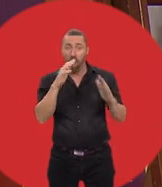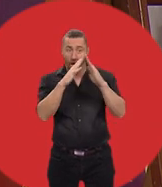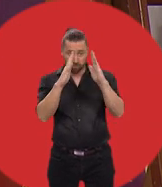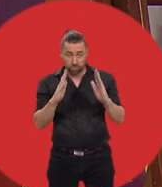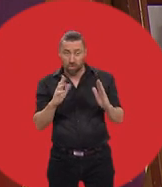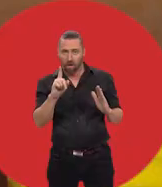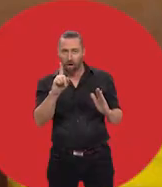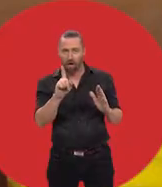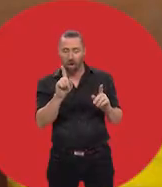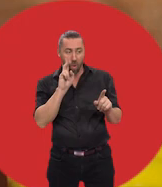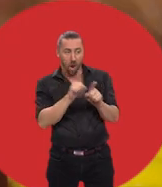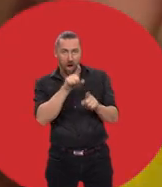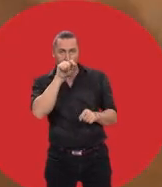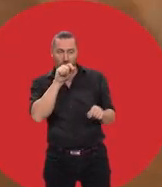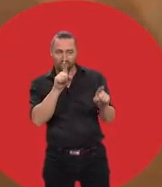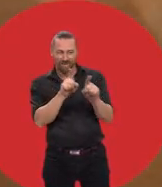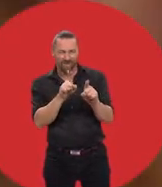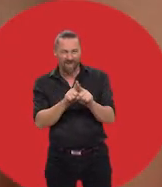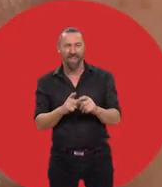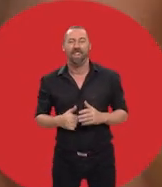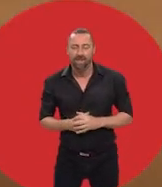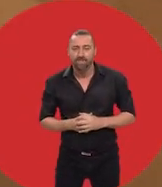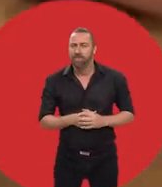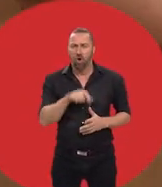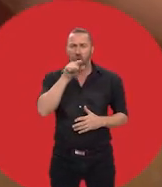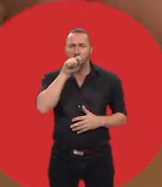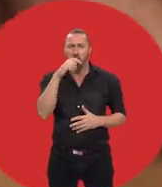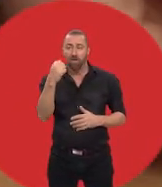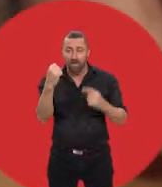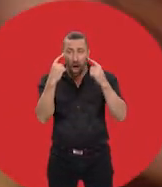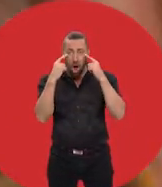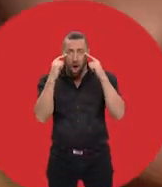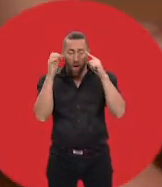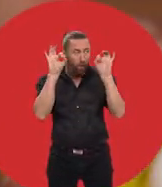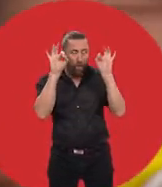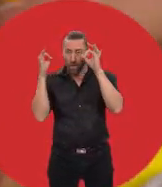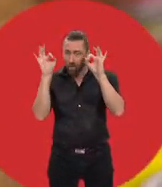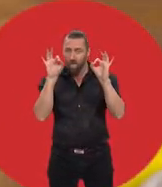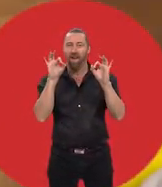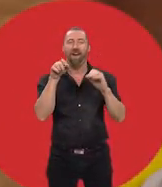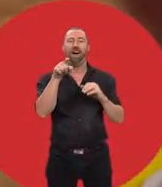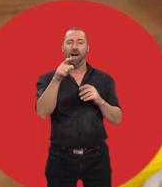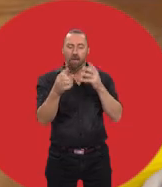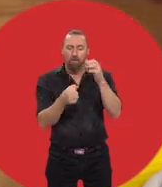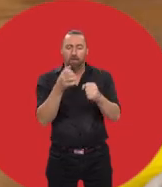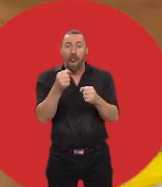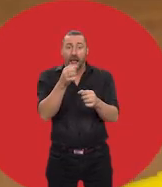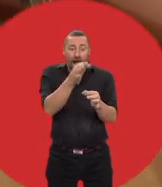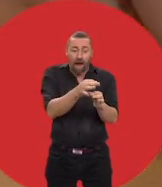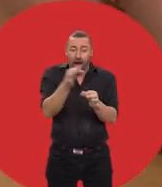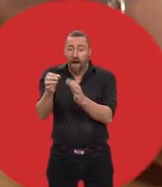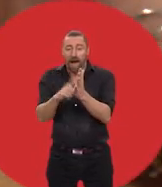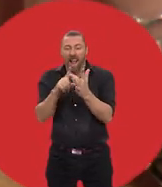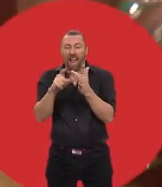too. Now to decorate. Birds have eyes, so I'm going to take my milk carton lids and stick some smaller ones inside the bigger